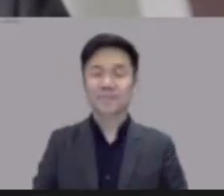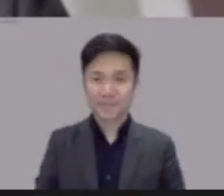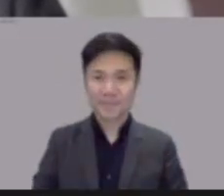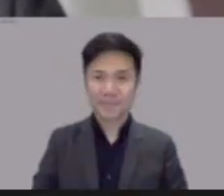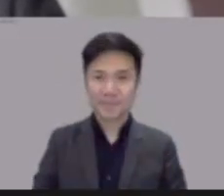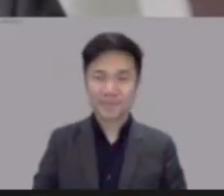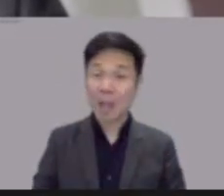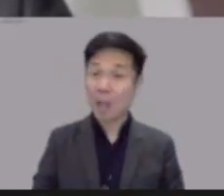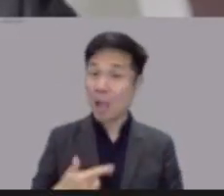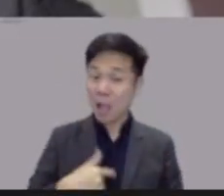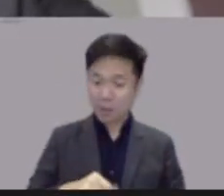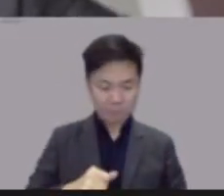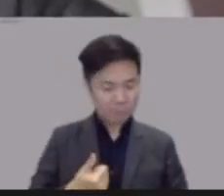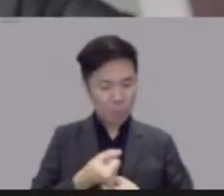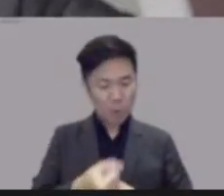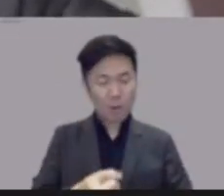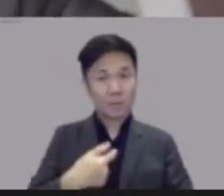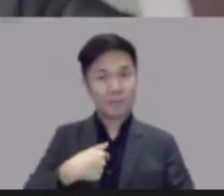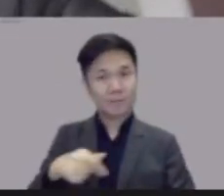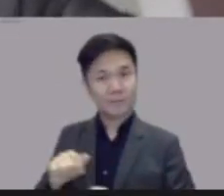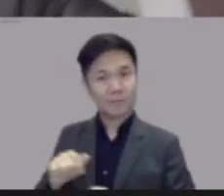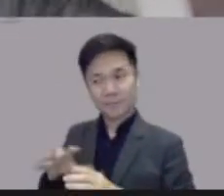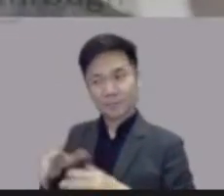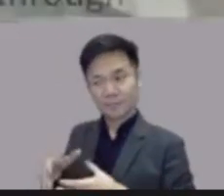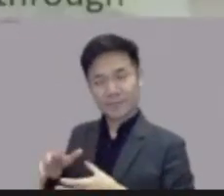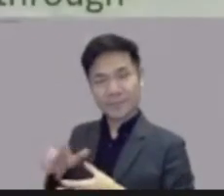multilateralism thank you